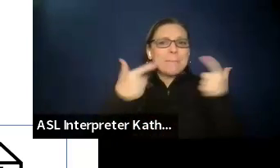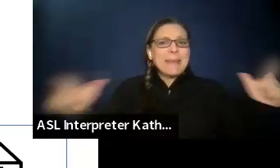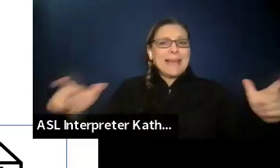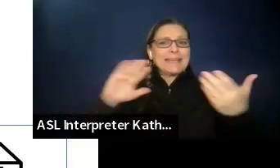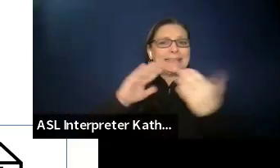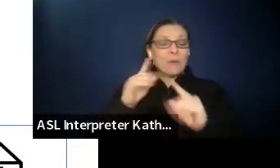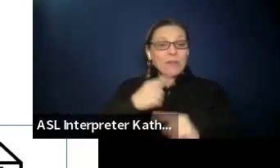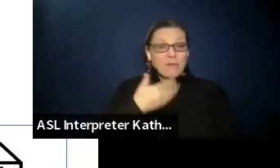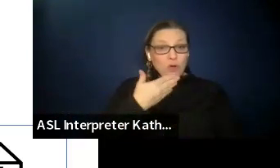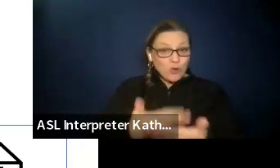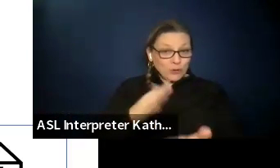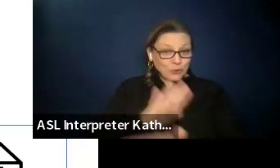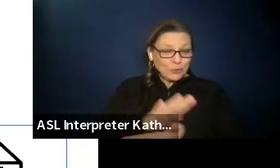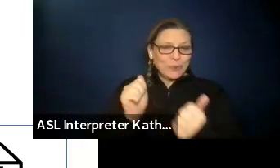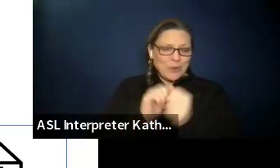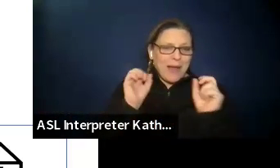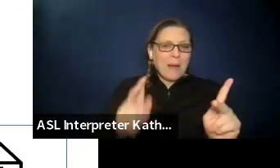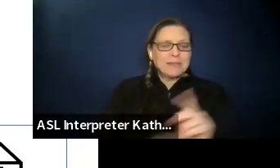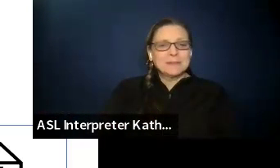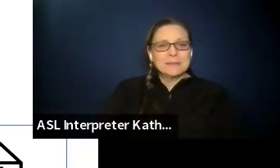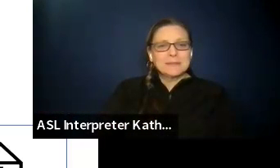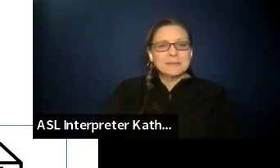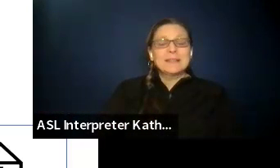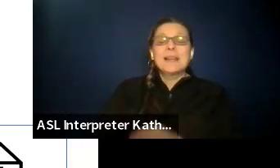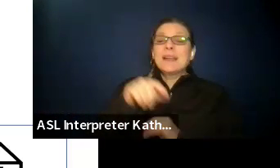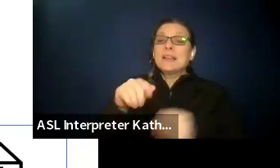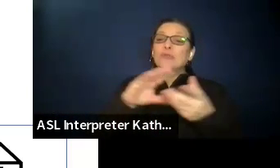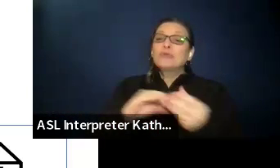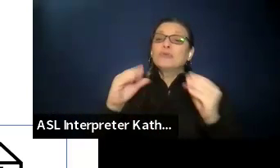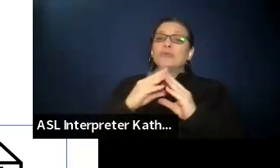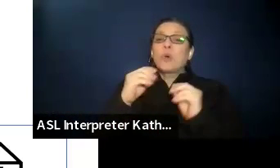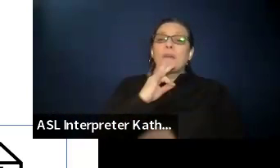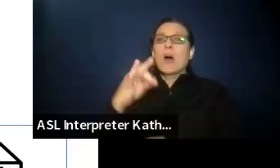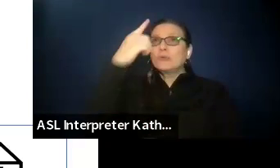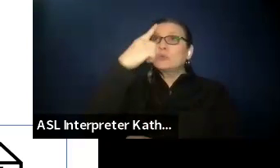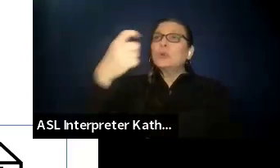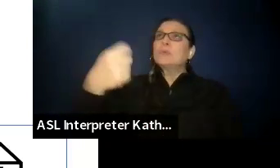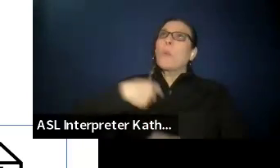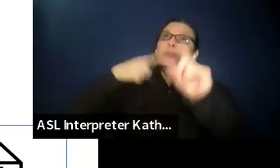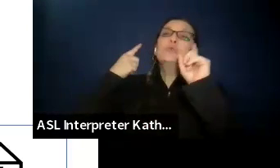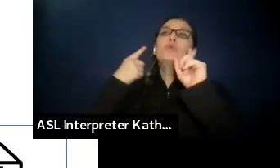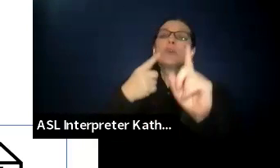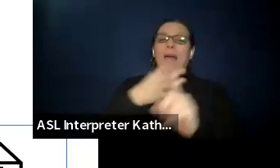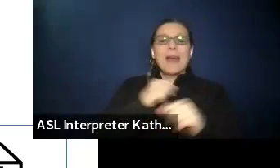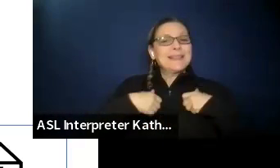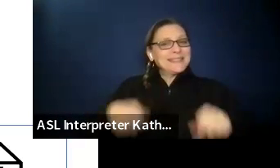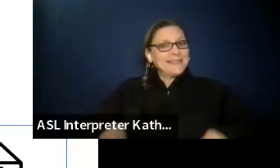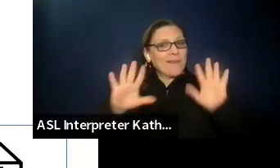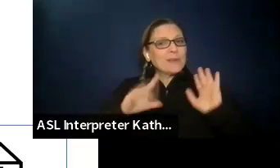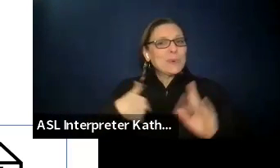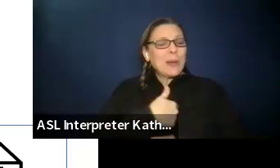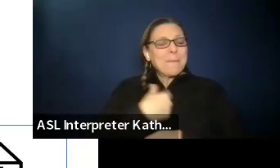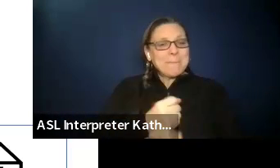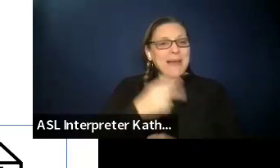are good schools and opportunities. Baba's Peach Tree is a story of the dreams we dream and the sacrifices we make,